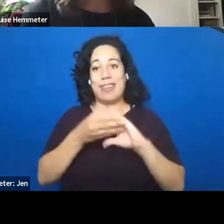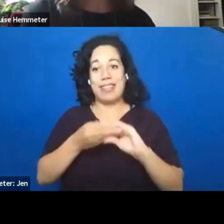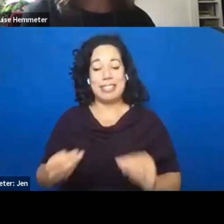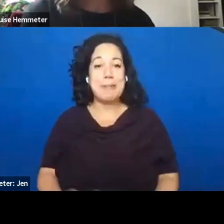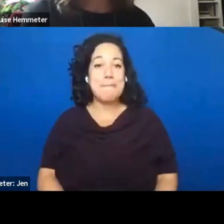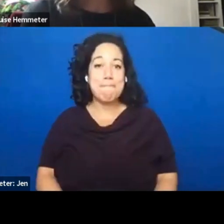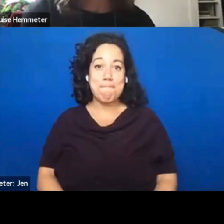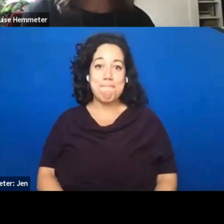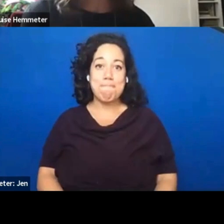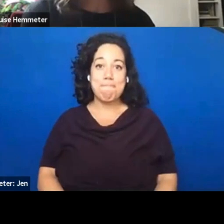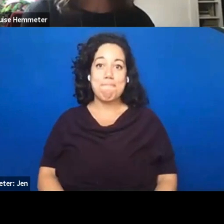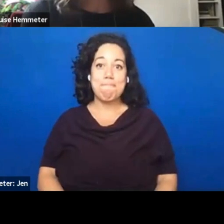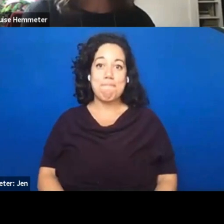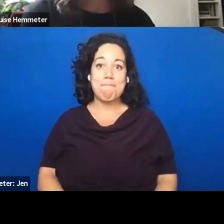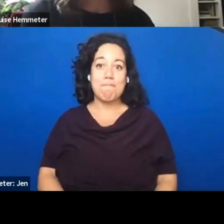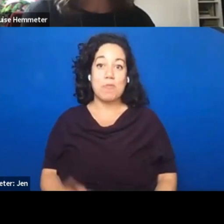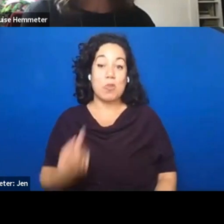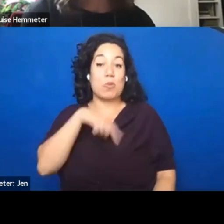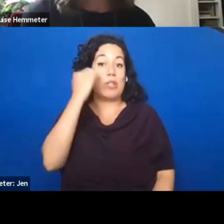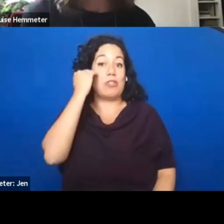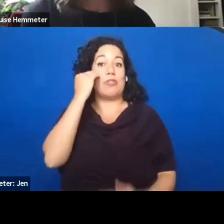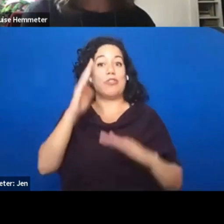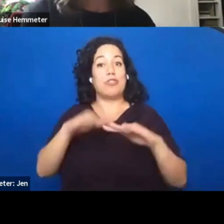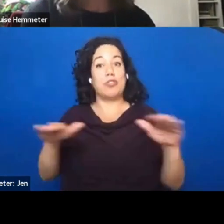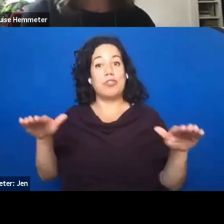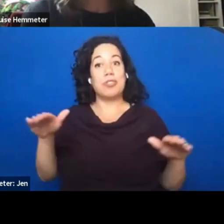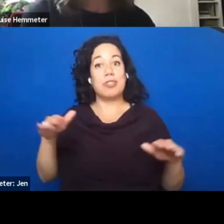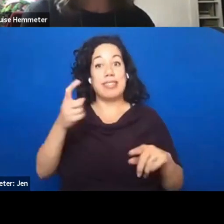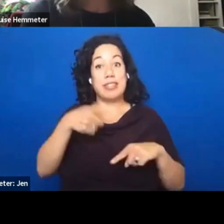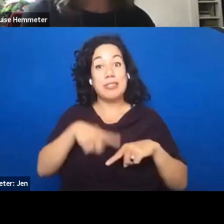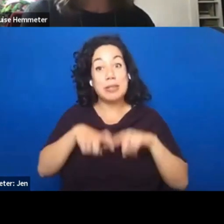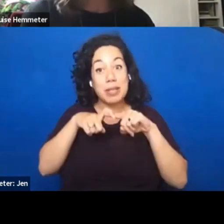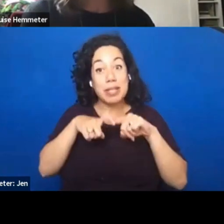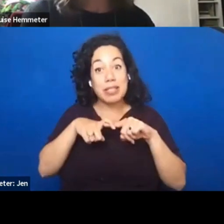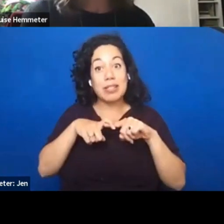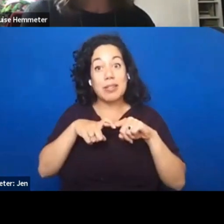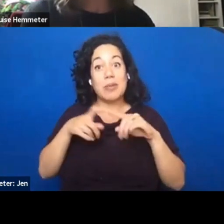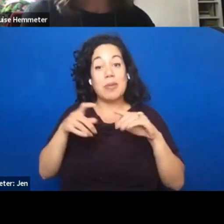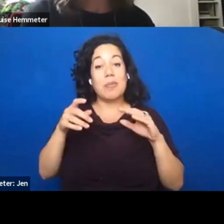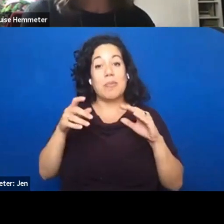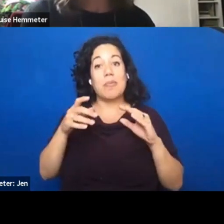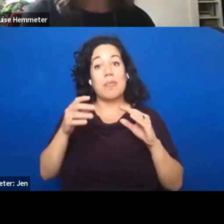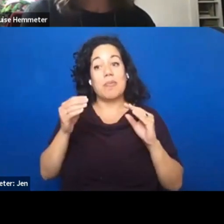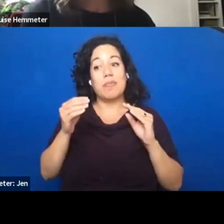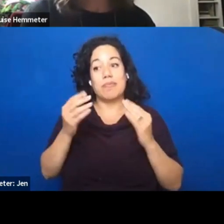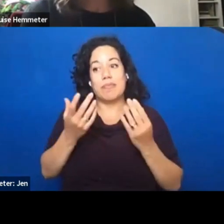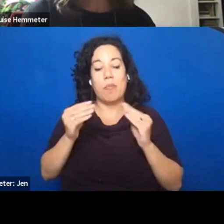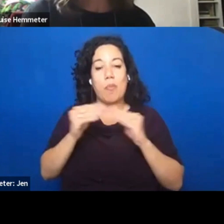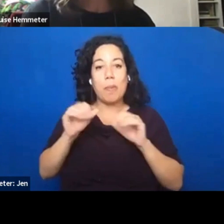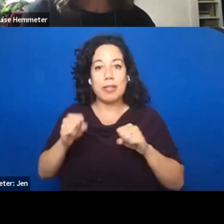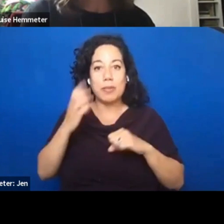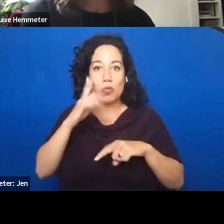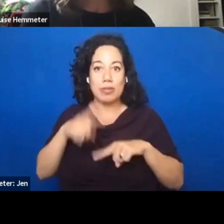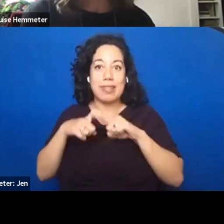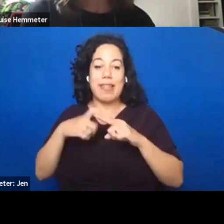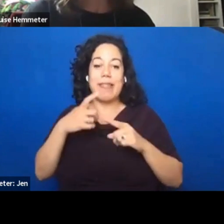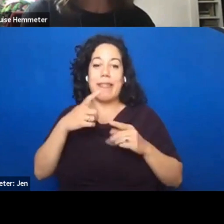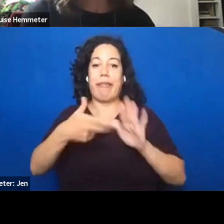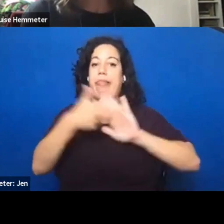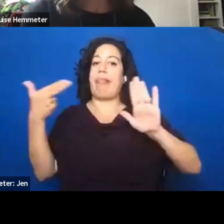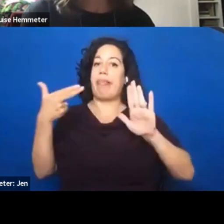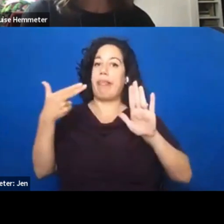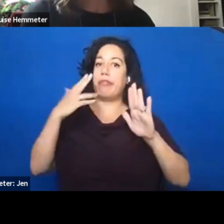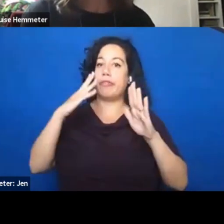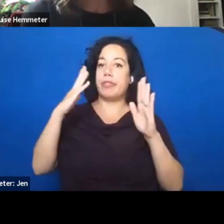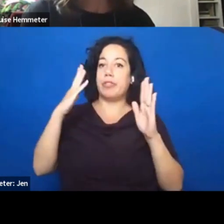And what we know is that children who are suspended are more likely to be suspended, and then they're deemed troublemakers in the